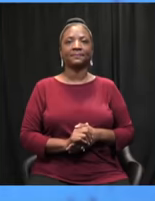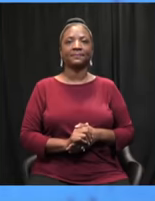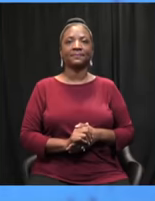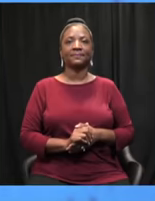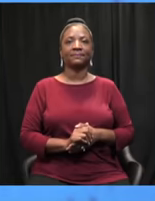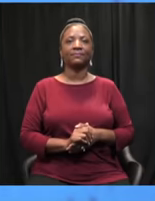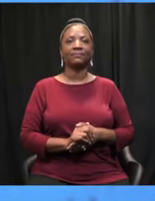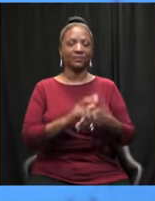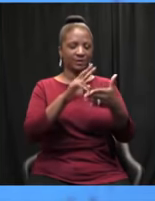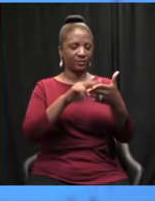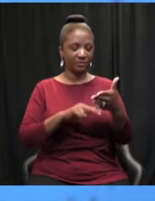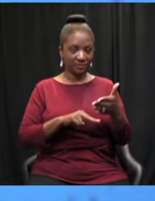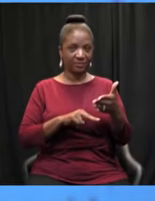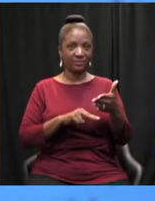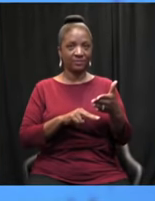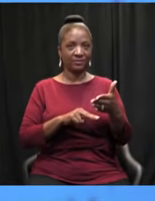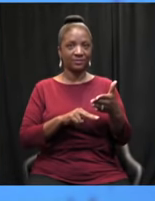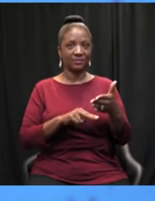And it reads this way.